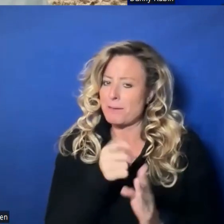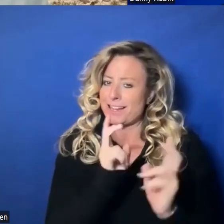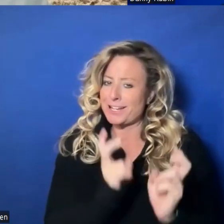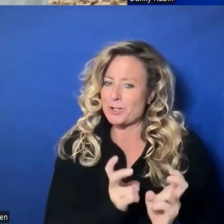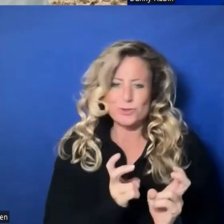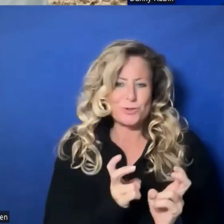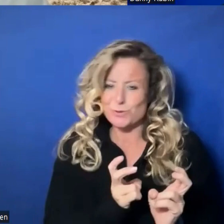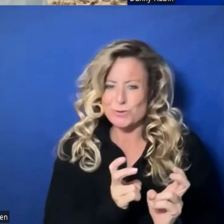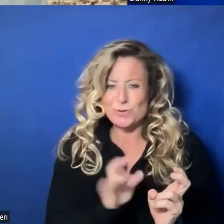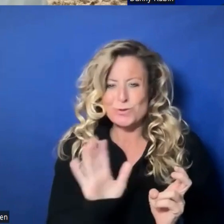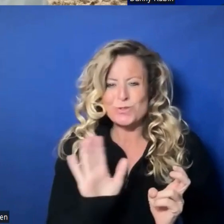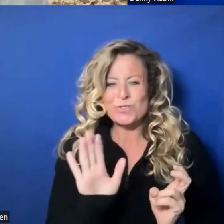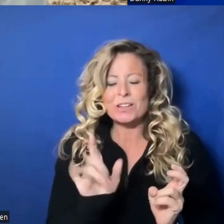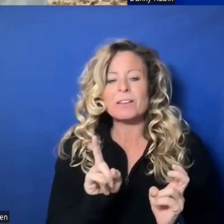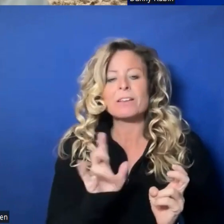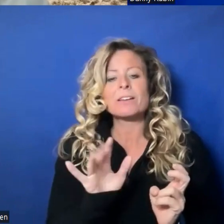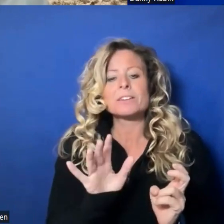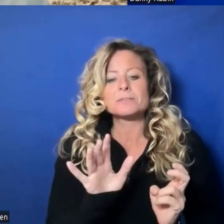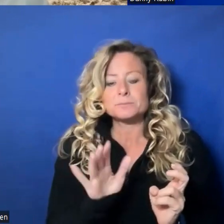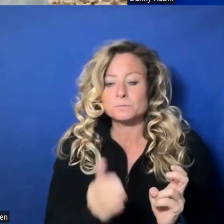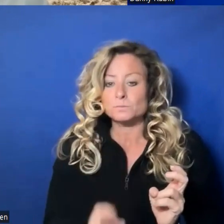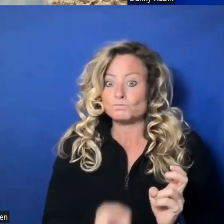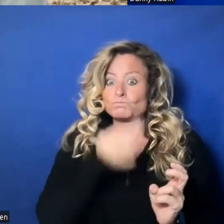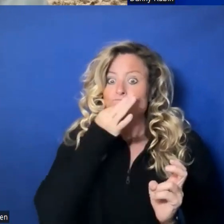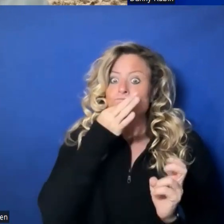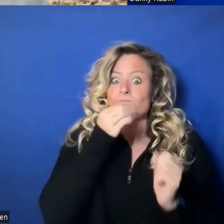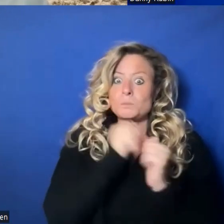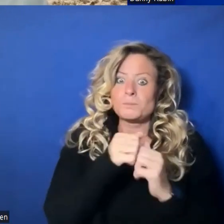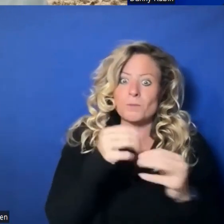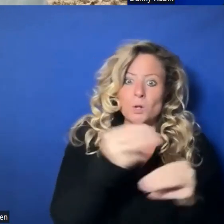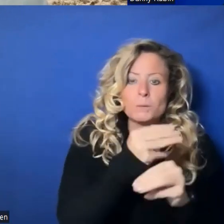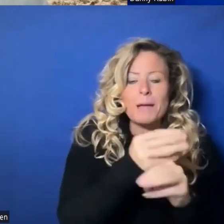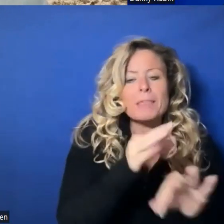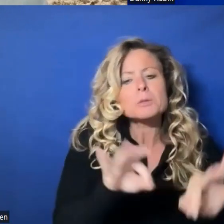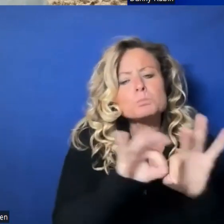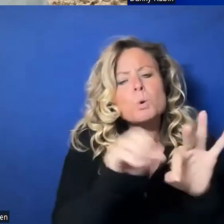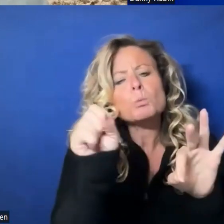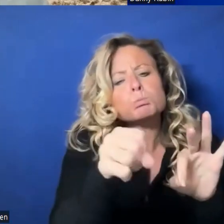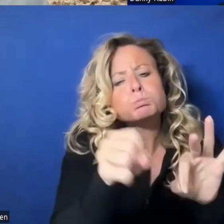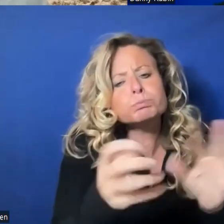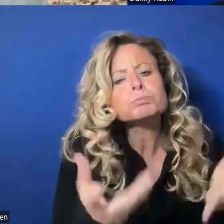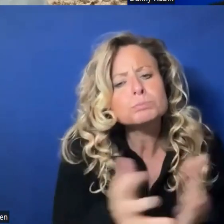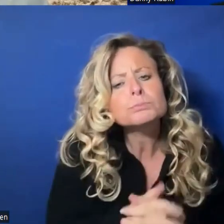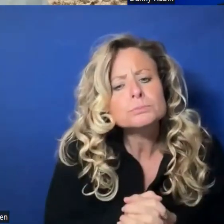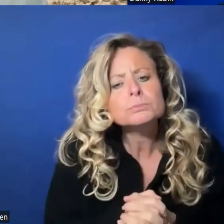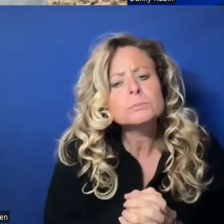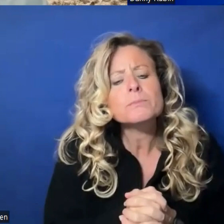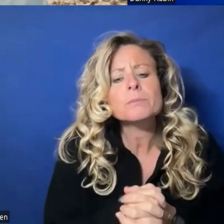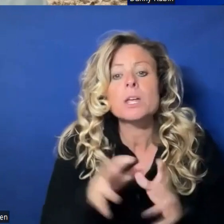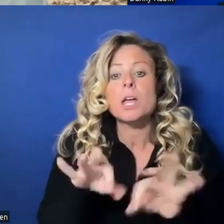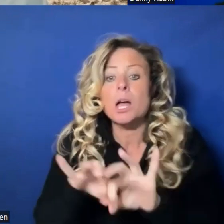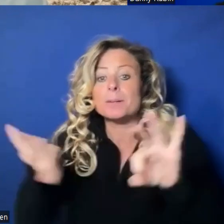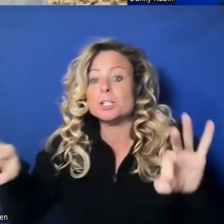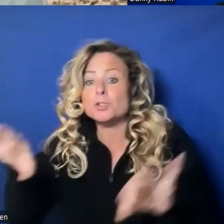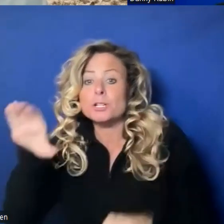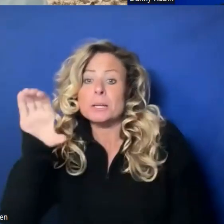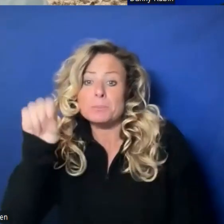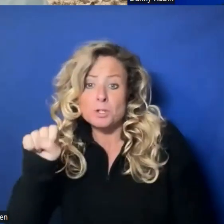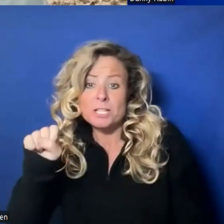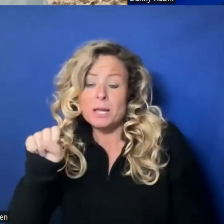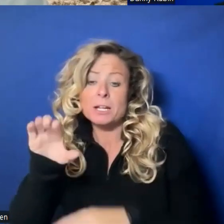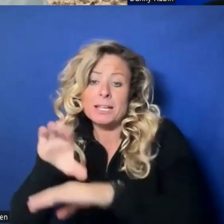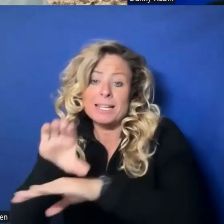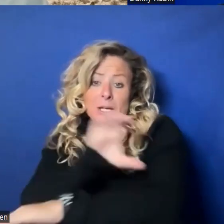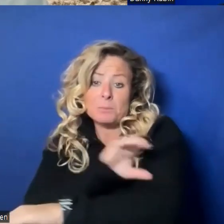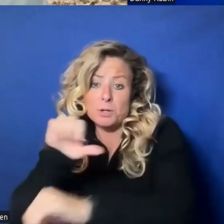I mean, to be good at math is important. To have a degree in computer science or in